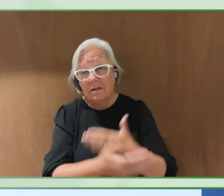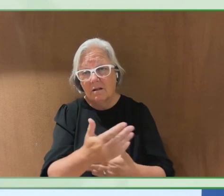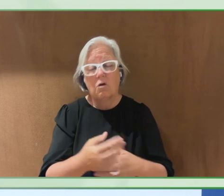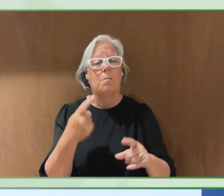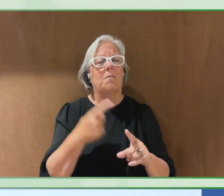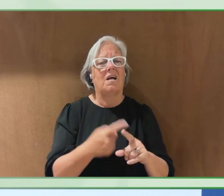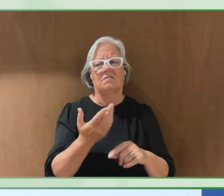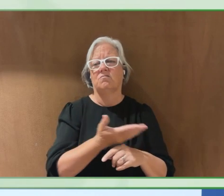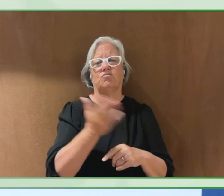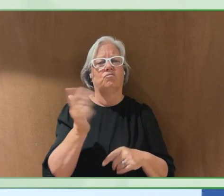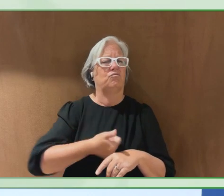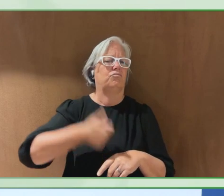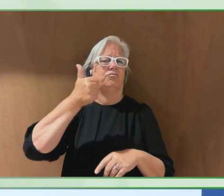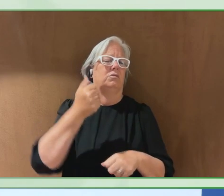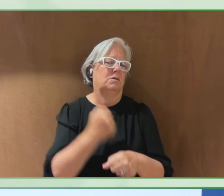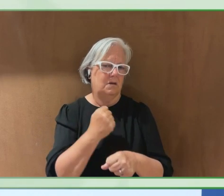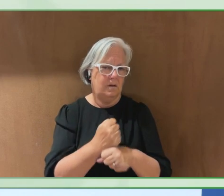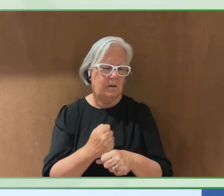Because we truly believe that